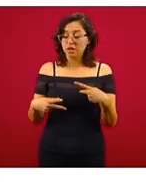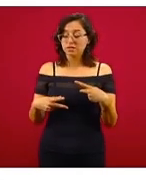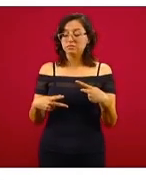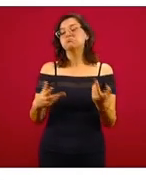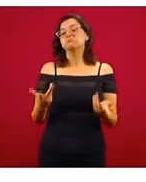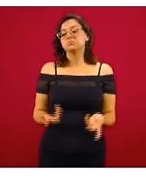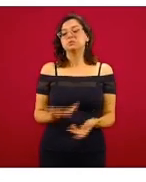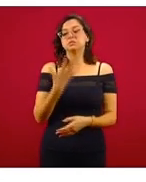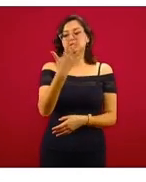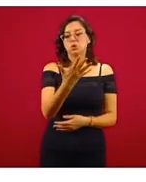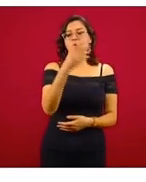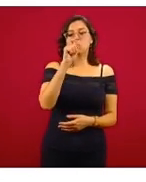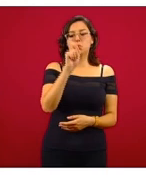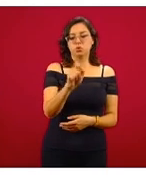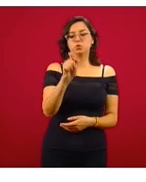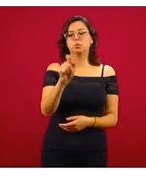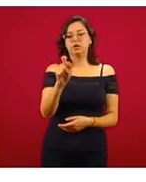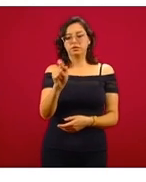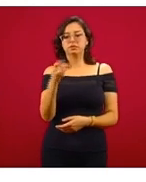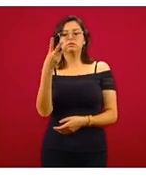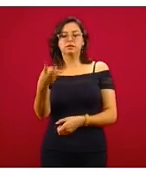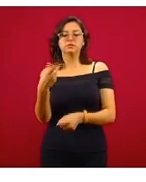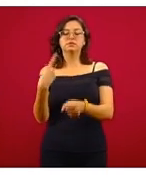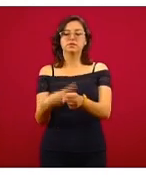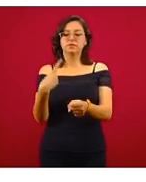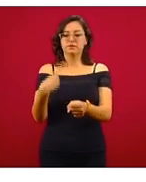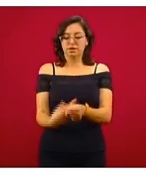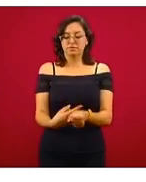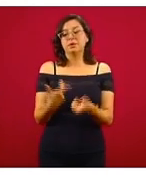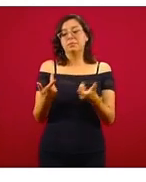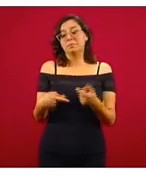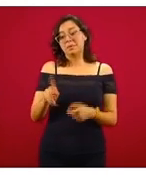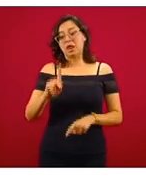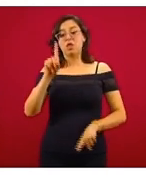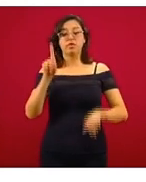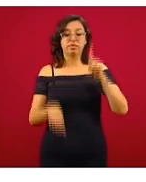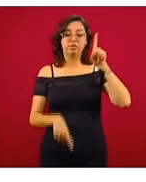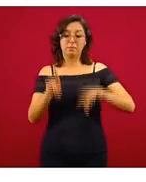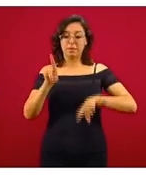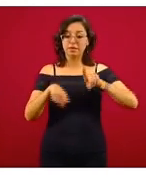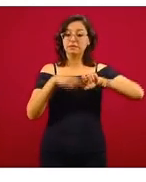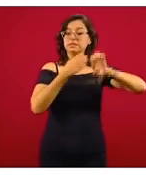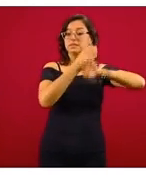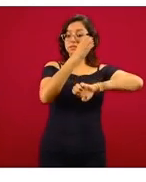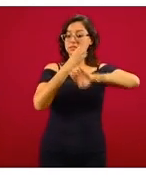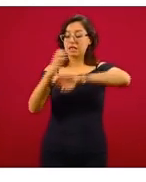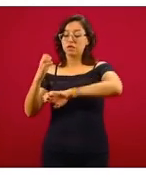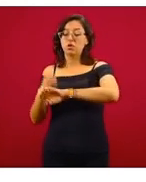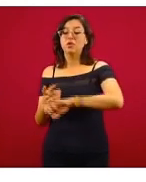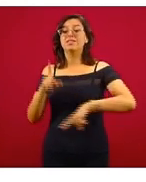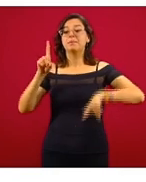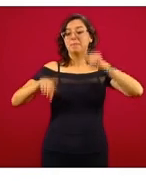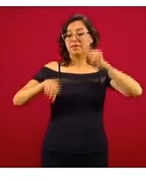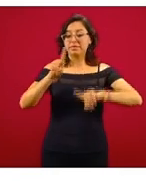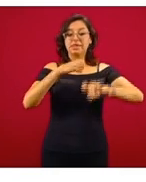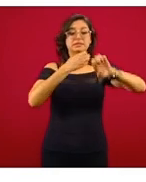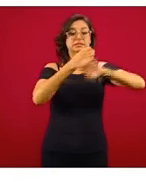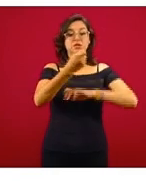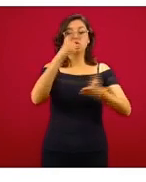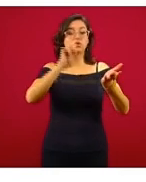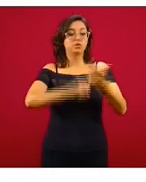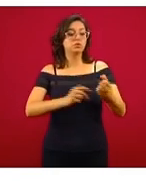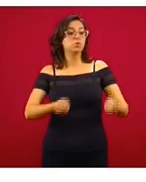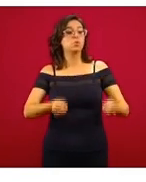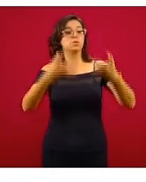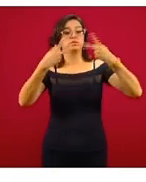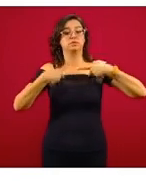active pandemic and its distribution per state. And remember, when we talk about incidence